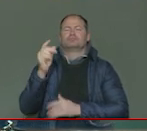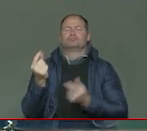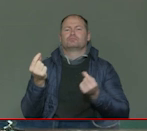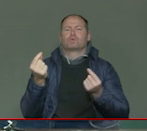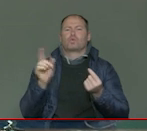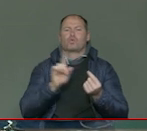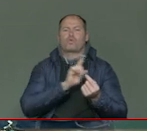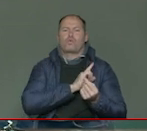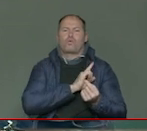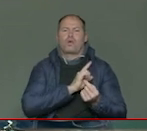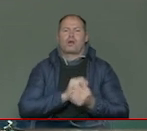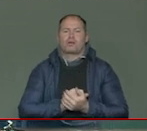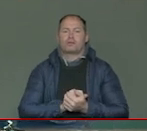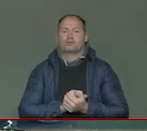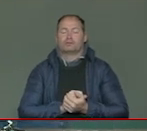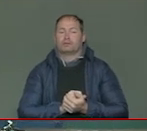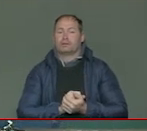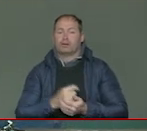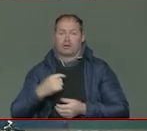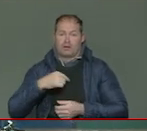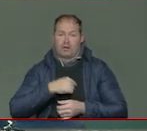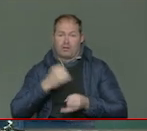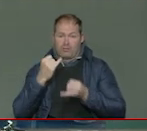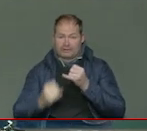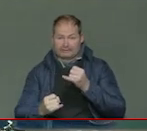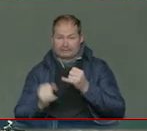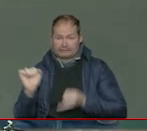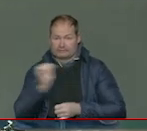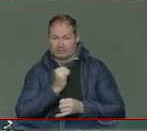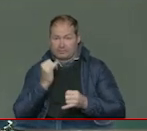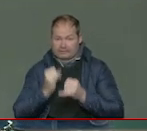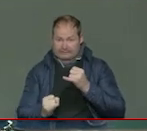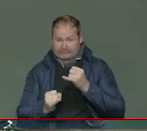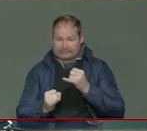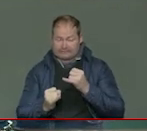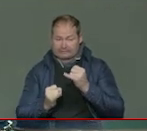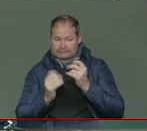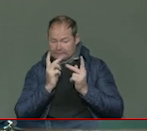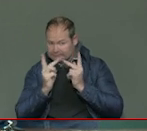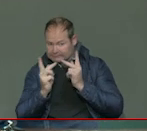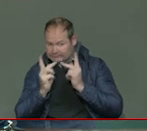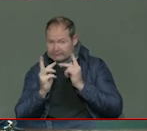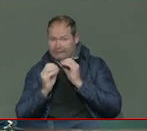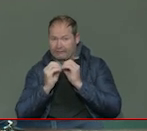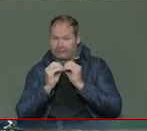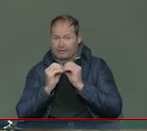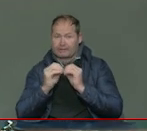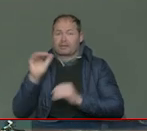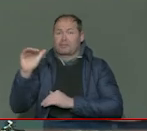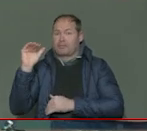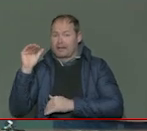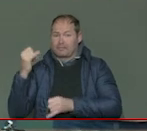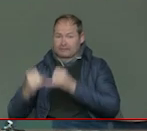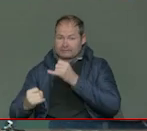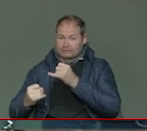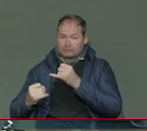Okay, to correct our errors. All right, that's the first thing. We want to see if there's any errors, either by the bank or by us. All right,